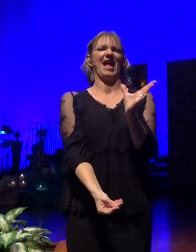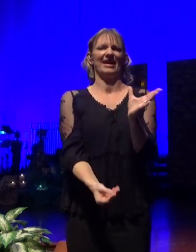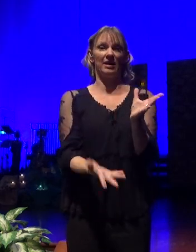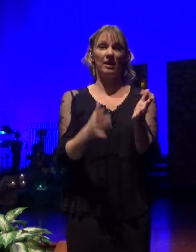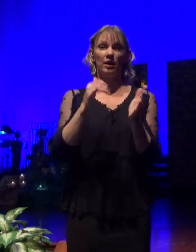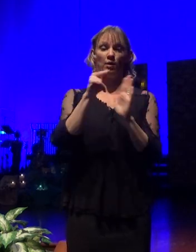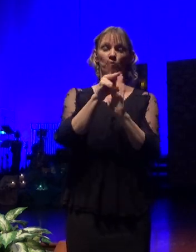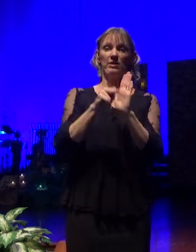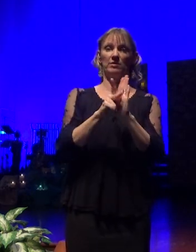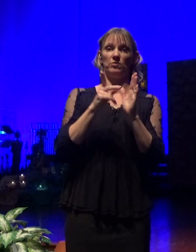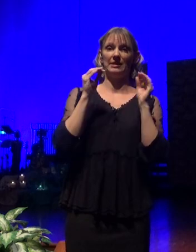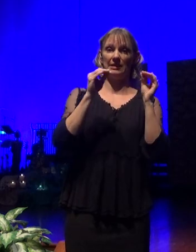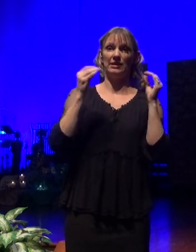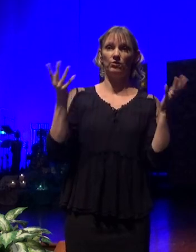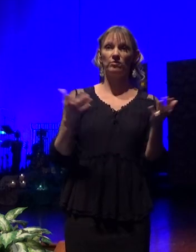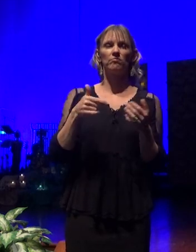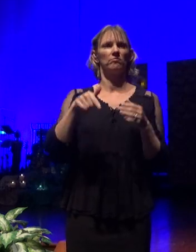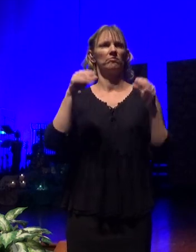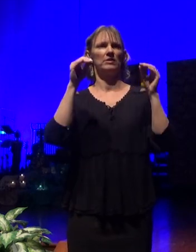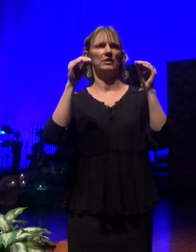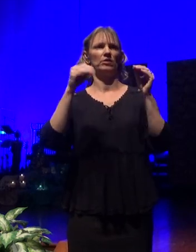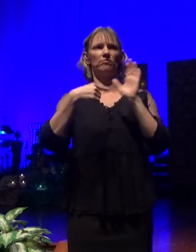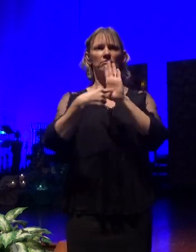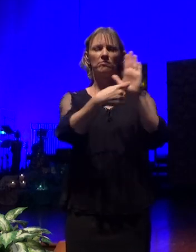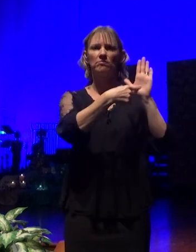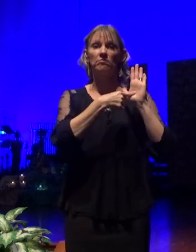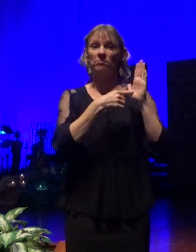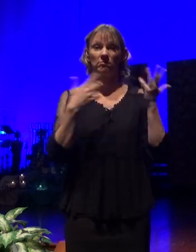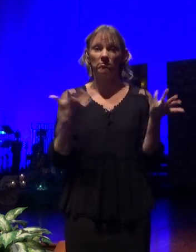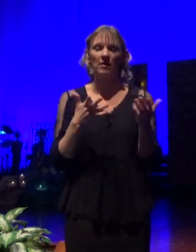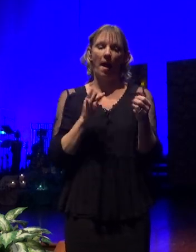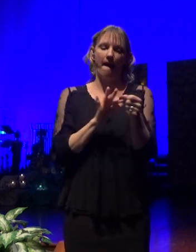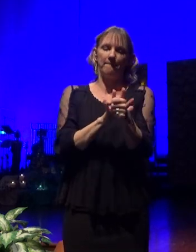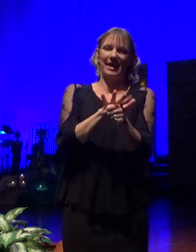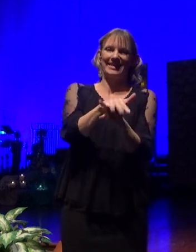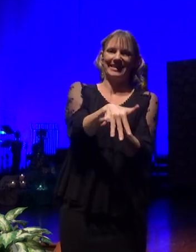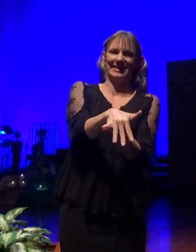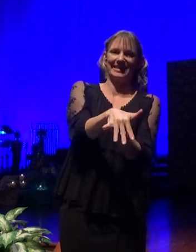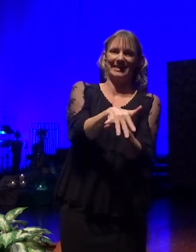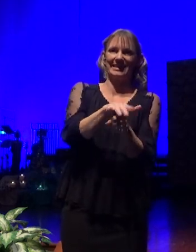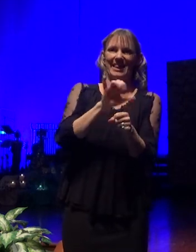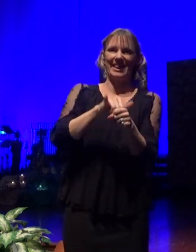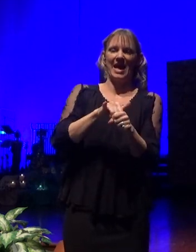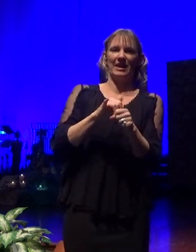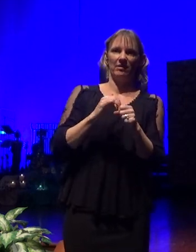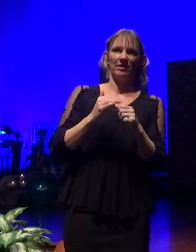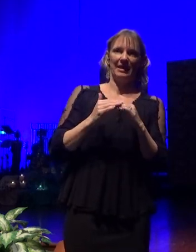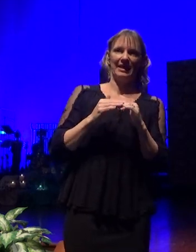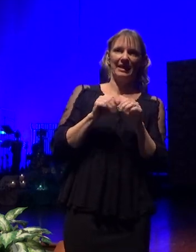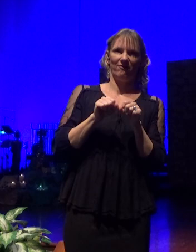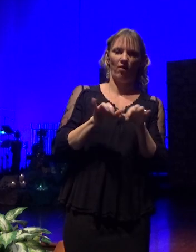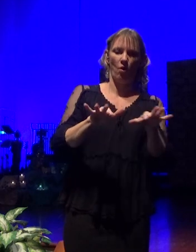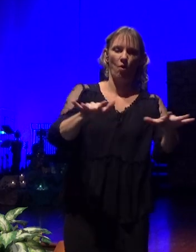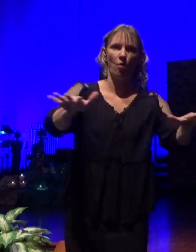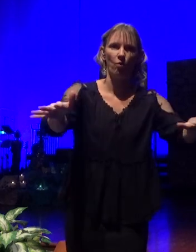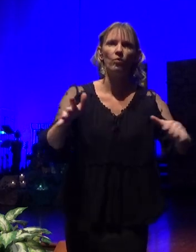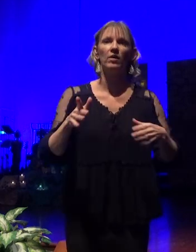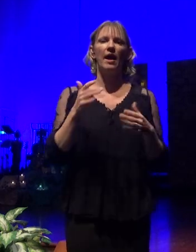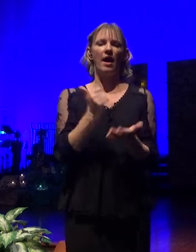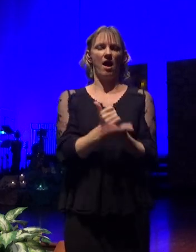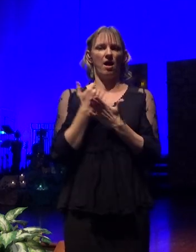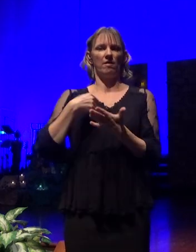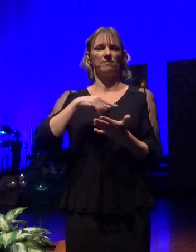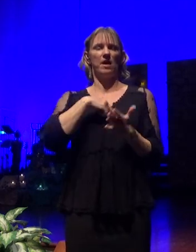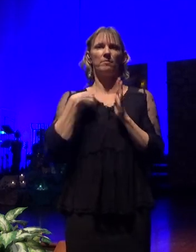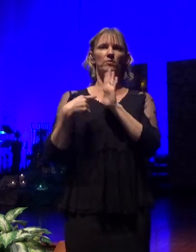we teach and that our teaching stands for, abundance and that infinite flow, can help us to